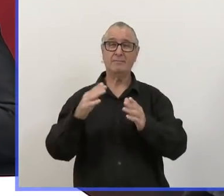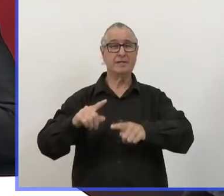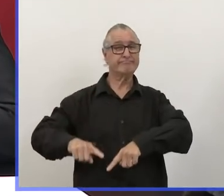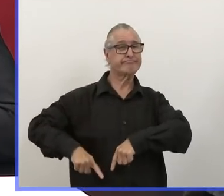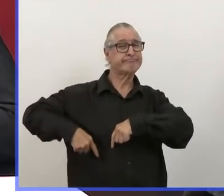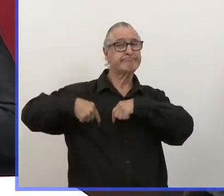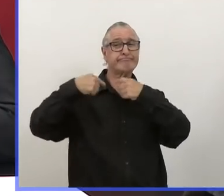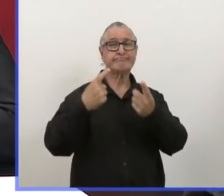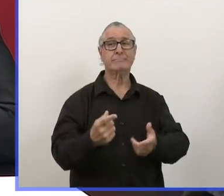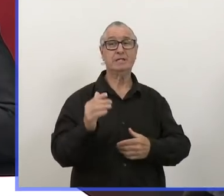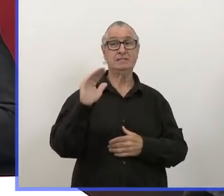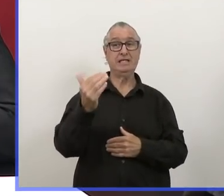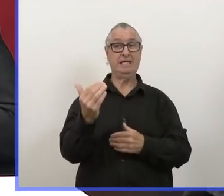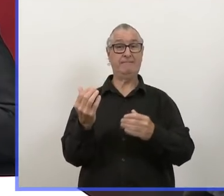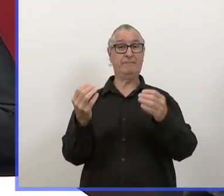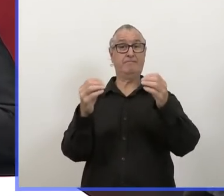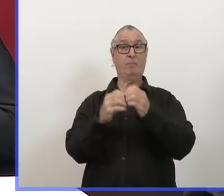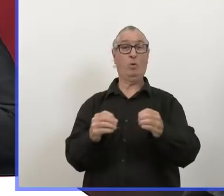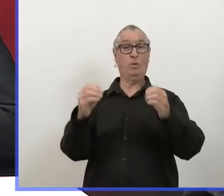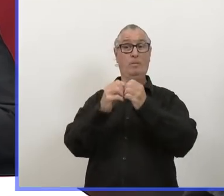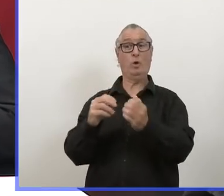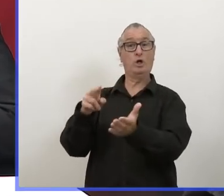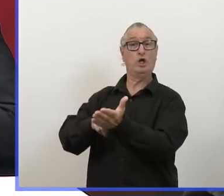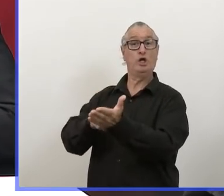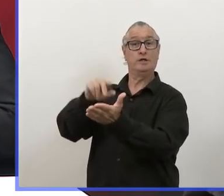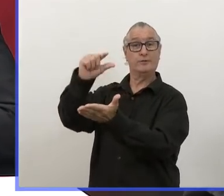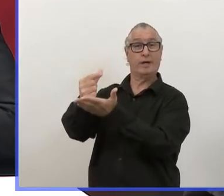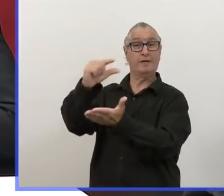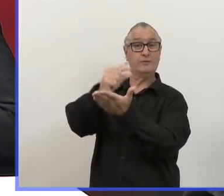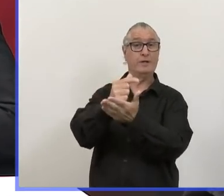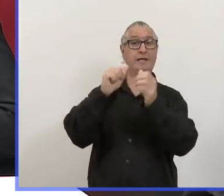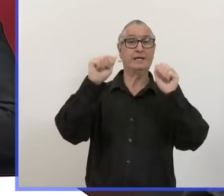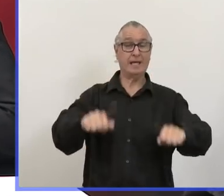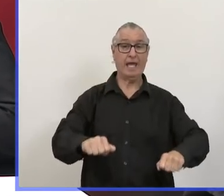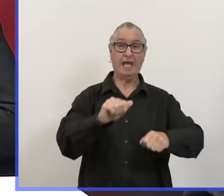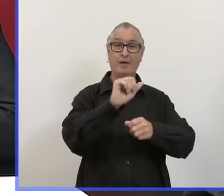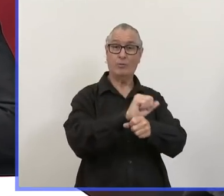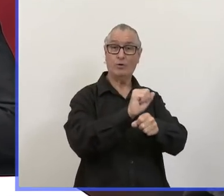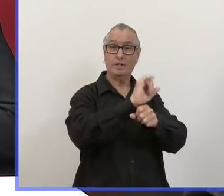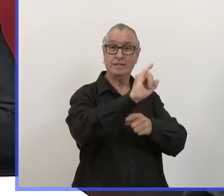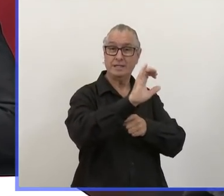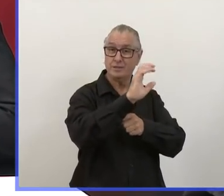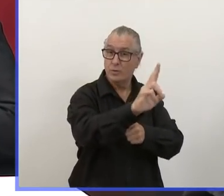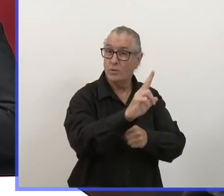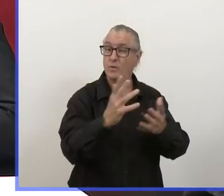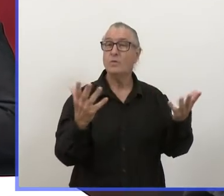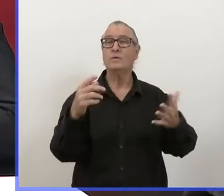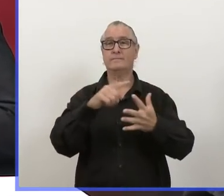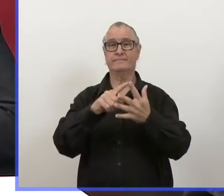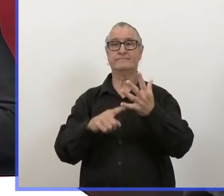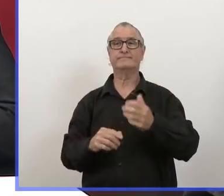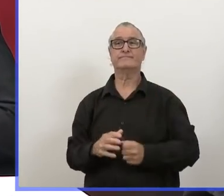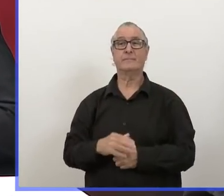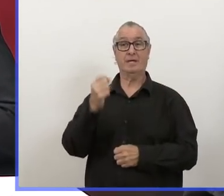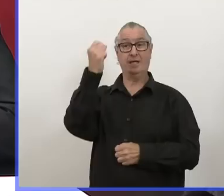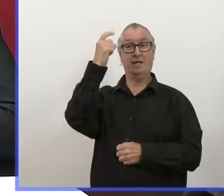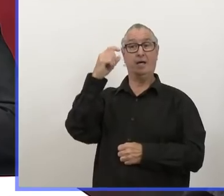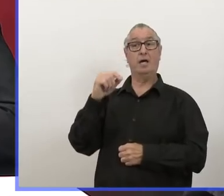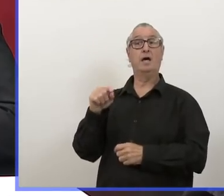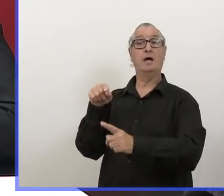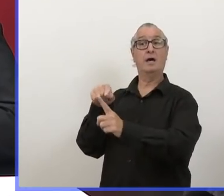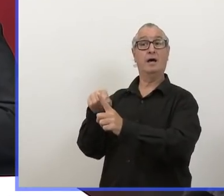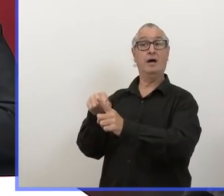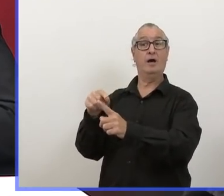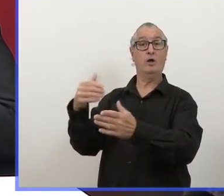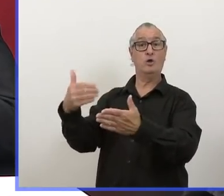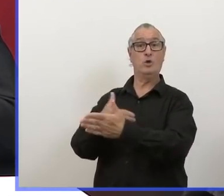more nurses who are ICU capable. It does take a long time to generate a brand new body, a brand new nurse or a brand new doctor. Obviously, that